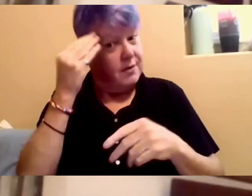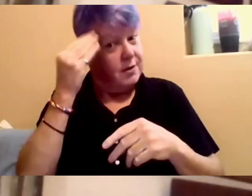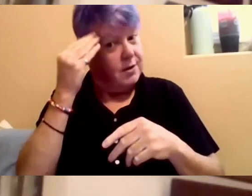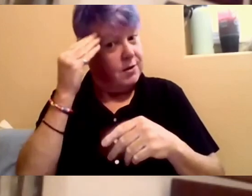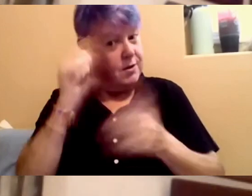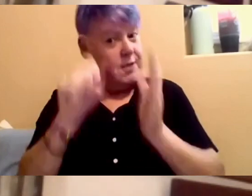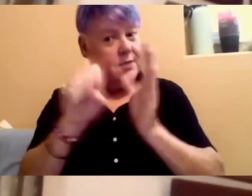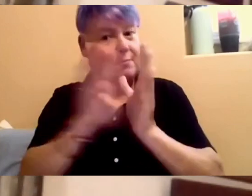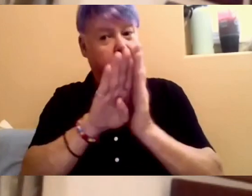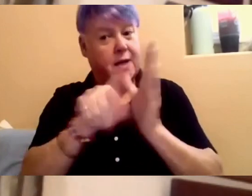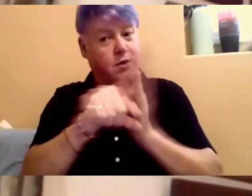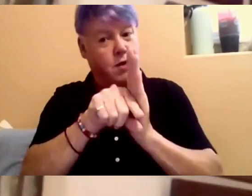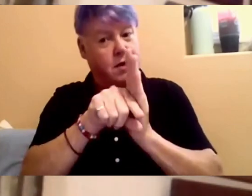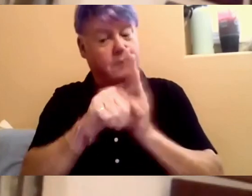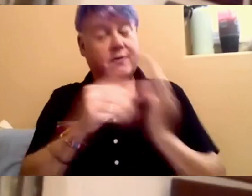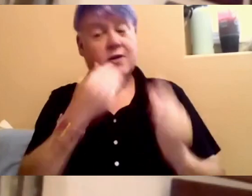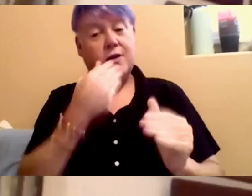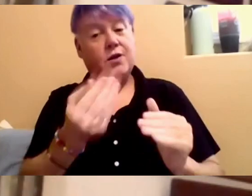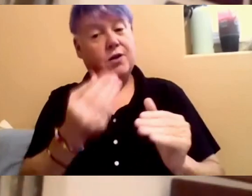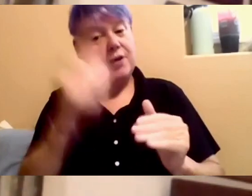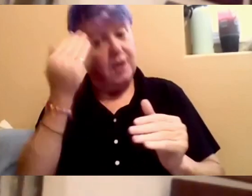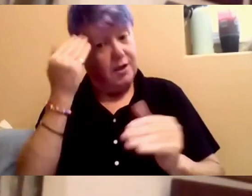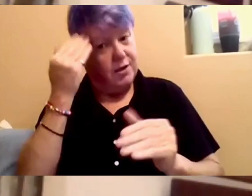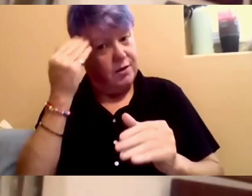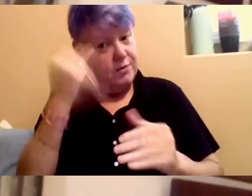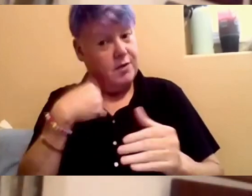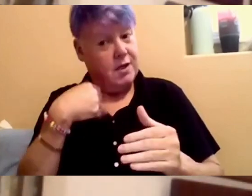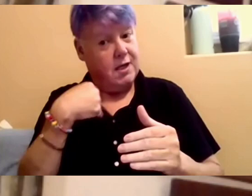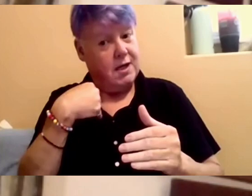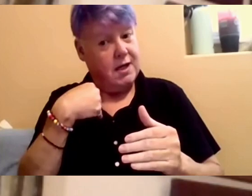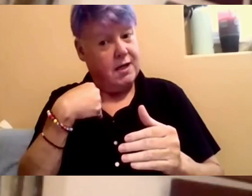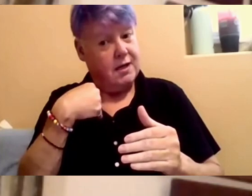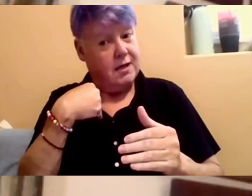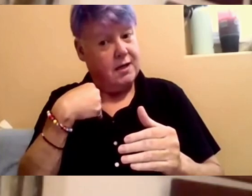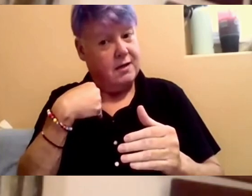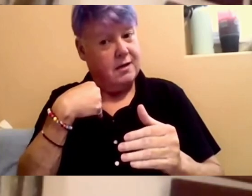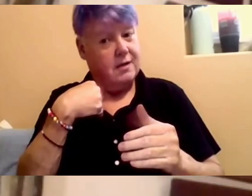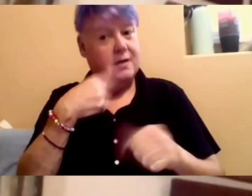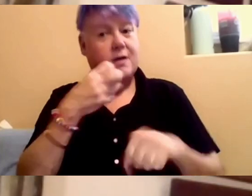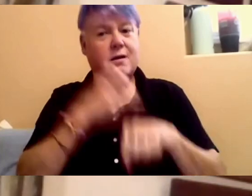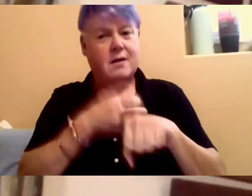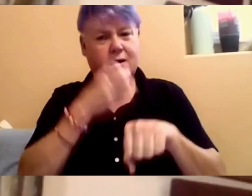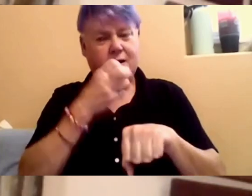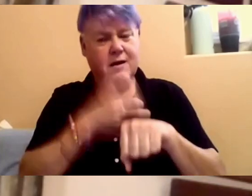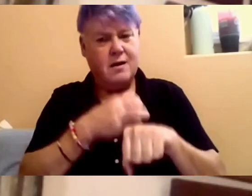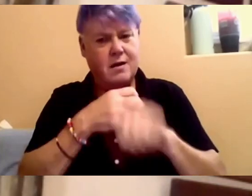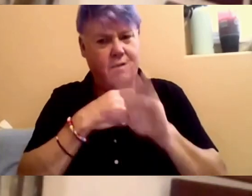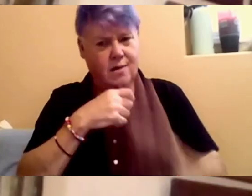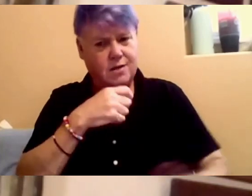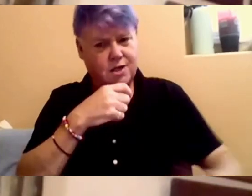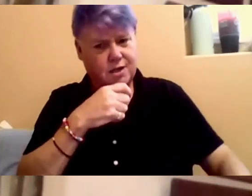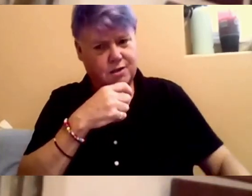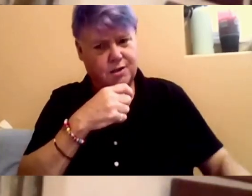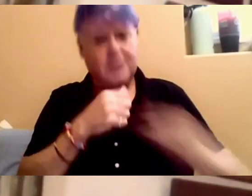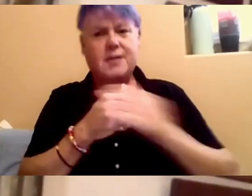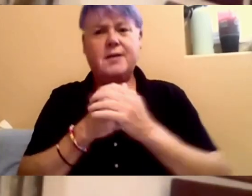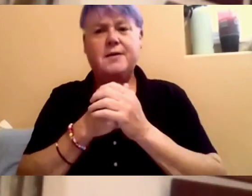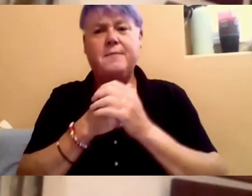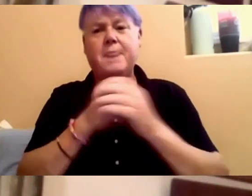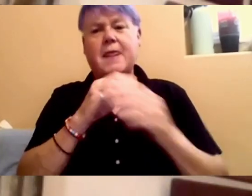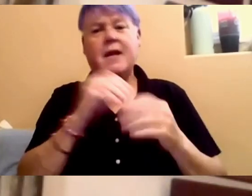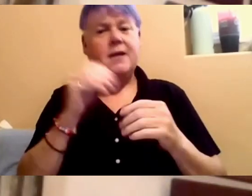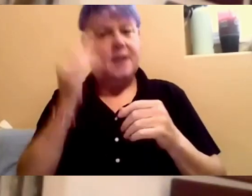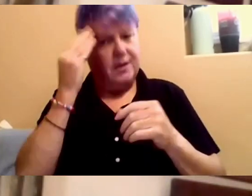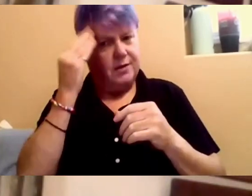background very well, I knew that he had had an extraordinarily difficult childhood. And I knew